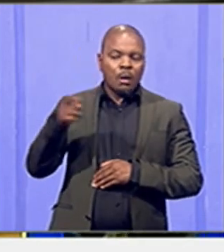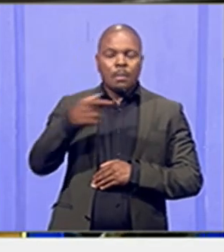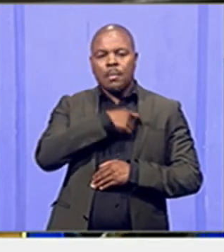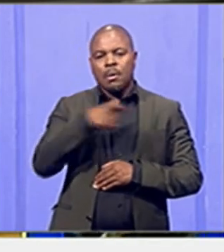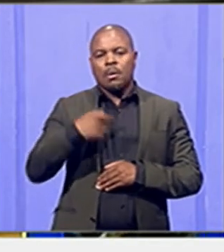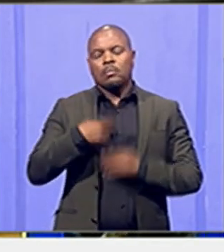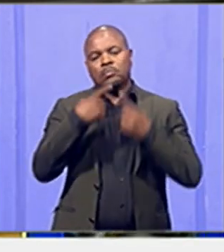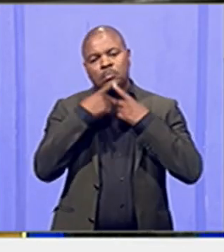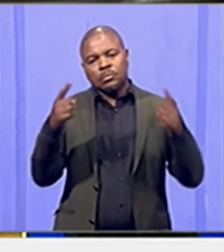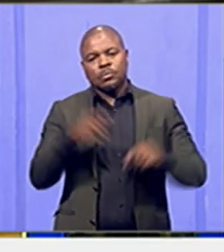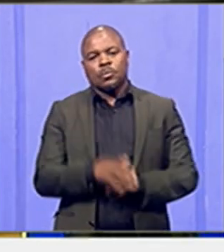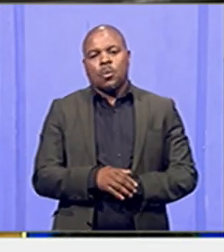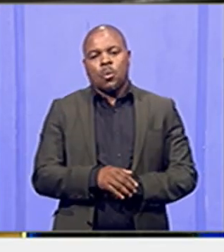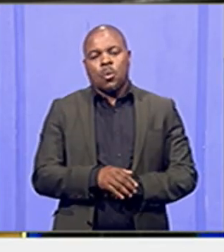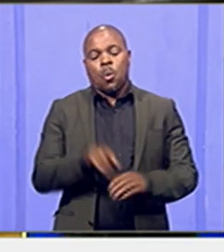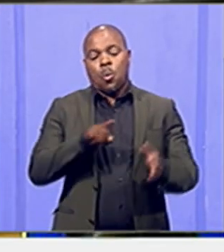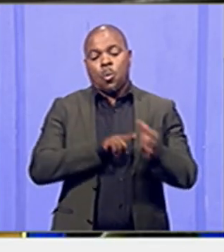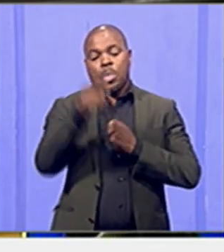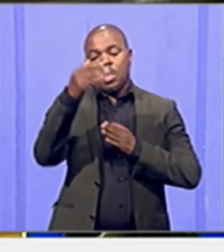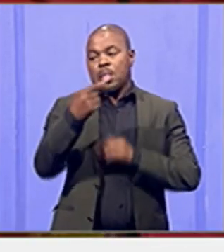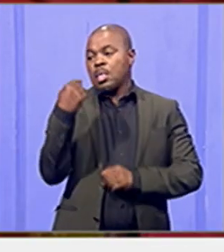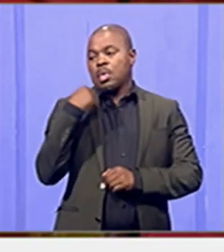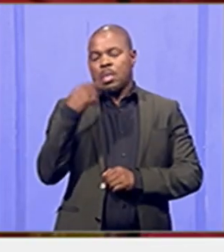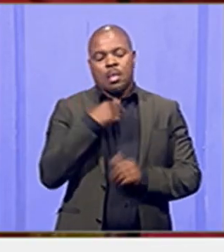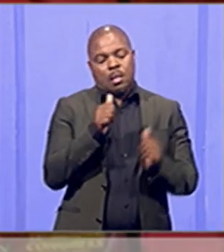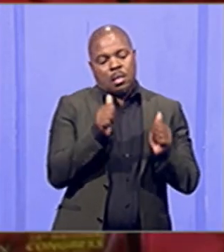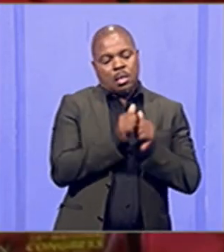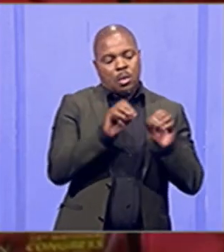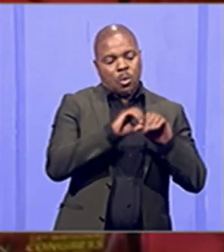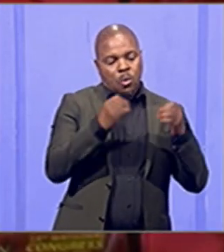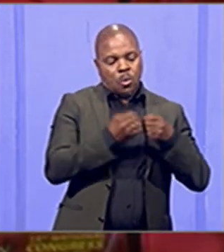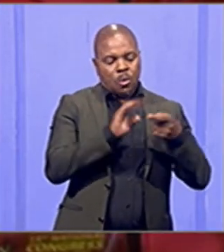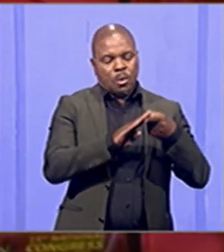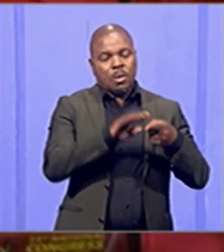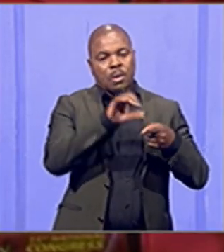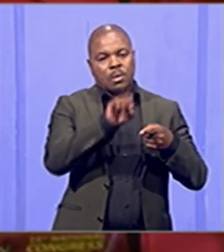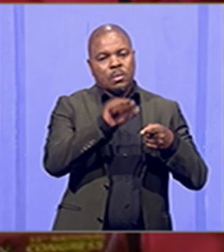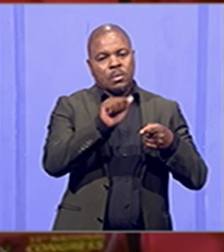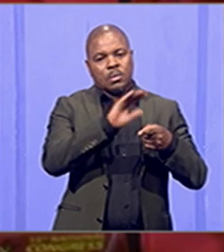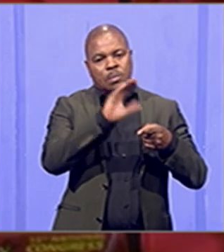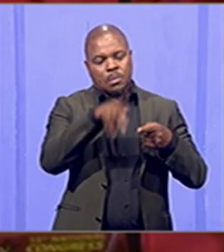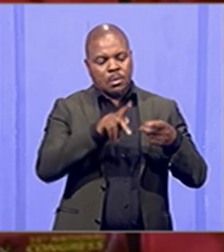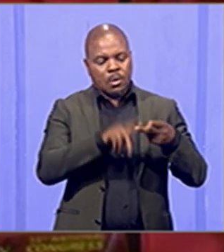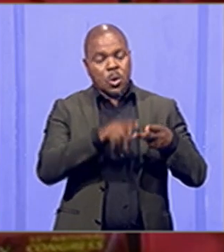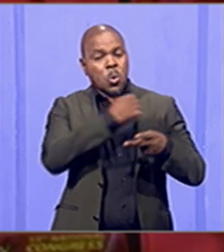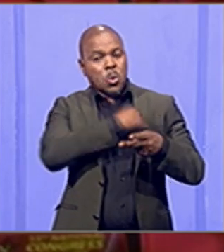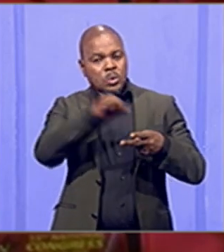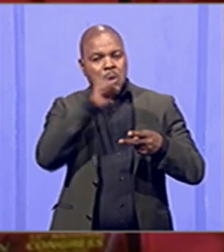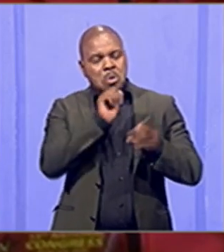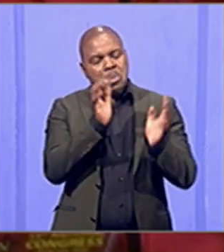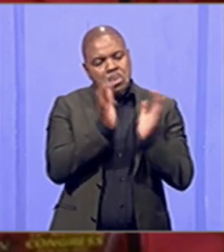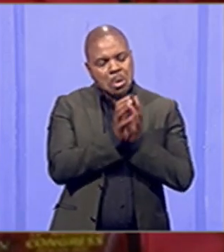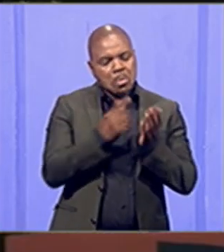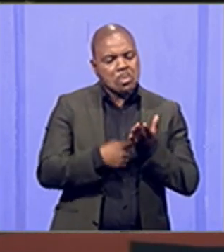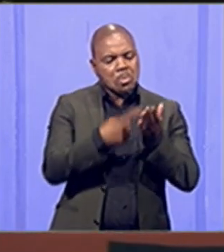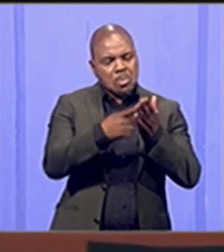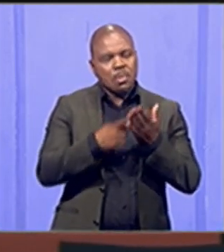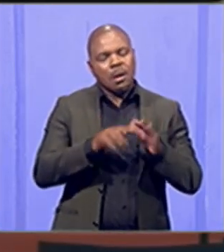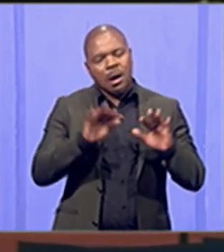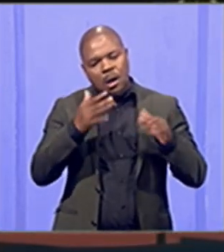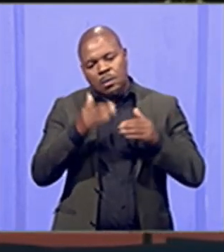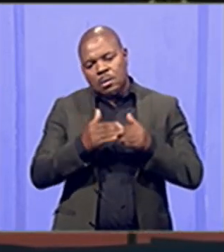jwa beke mopresidente o ne a kopane le ditokololo tsa semphato SABC le COSATU go sekaseka ntlha ya go fetola